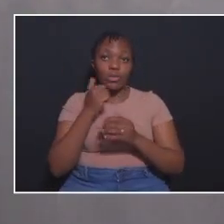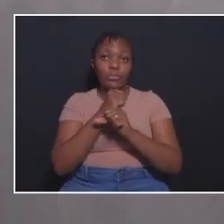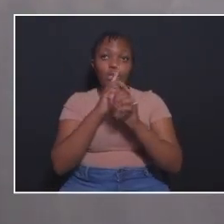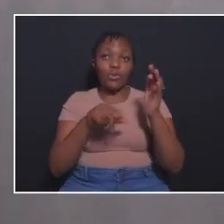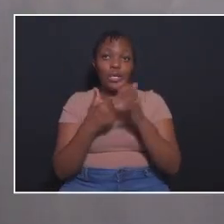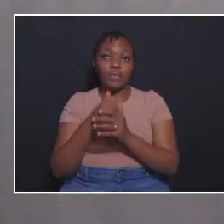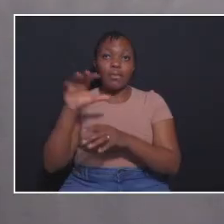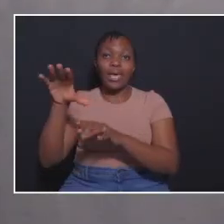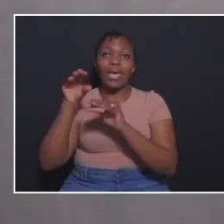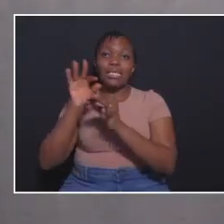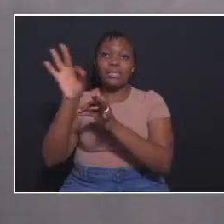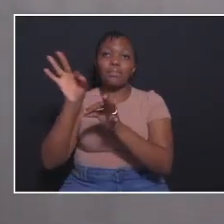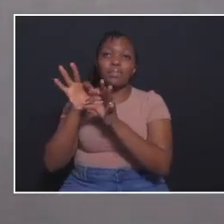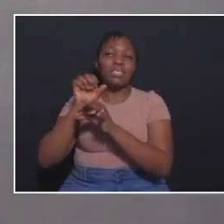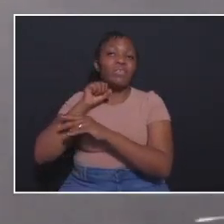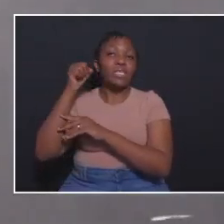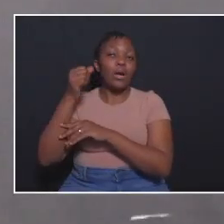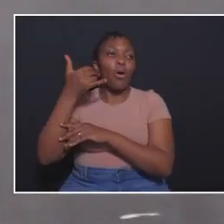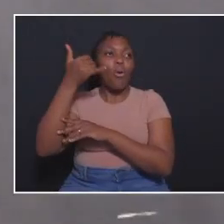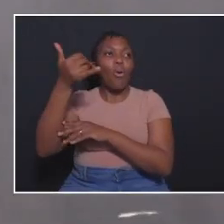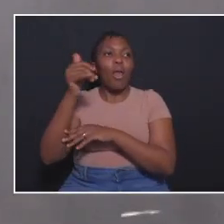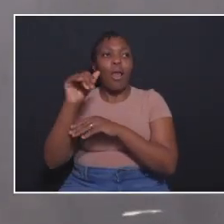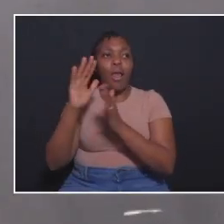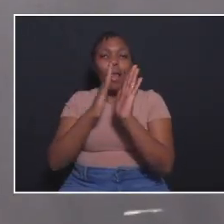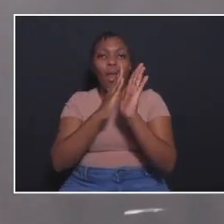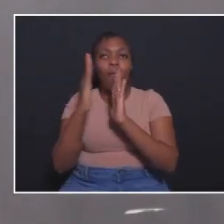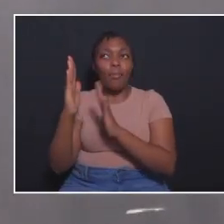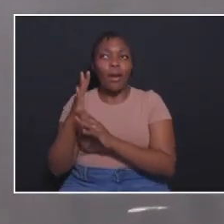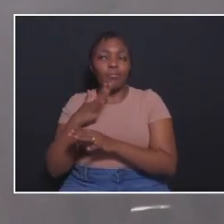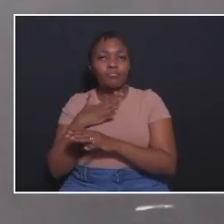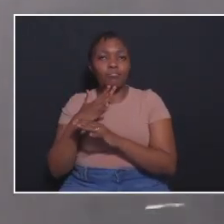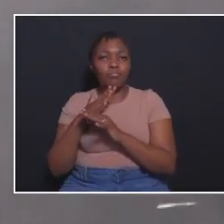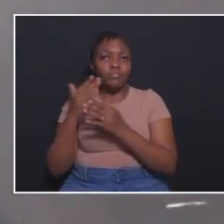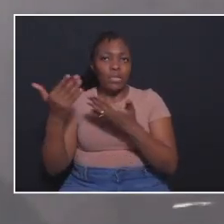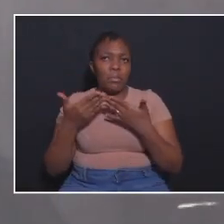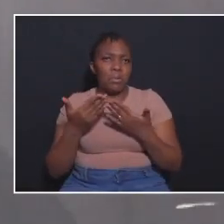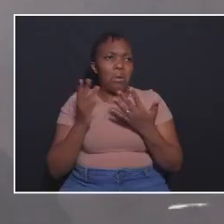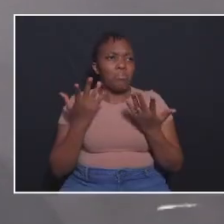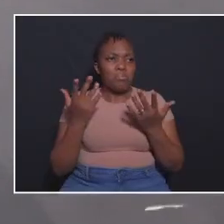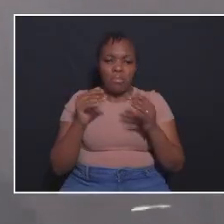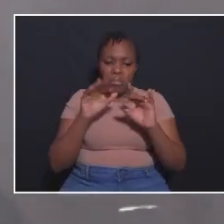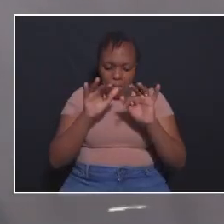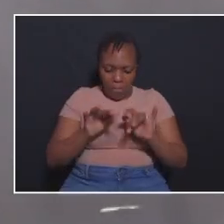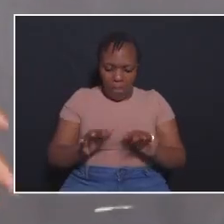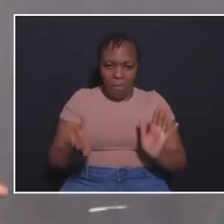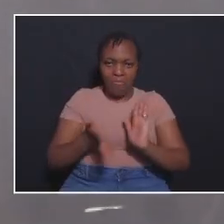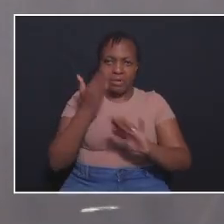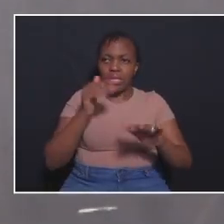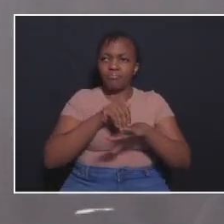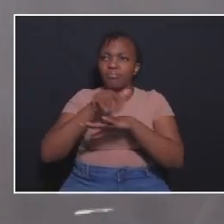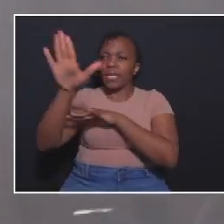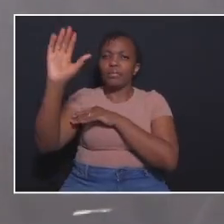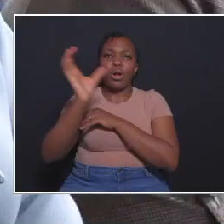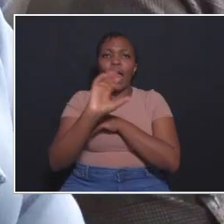sound, call it from a library, ingest it in. Put, and I'm done, and I'm finished. I send to the client, and the client is like, this is